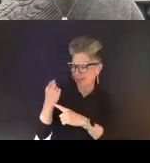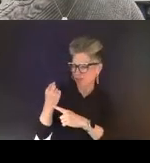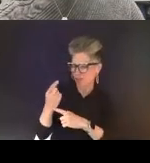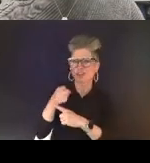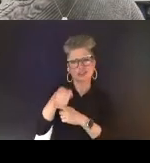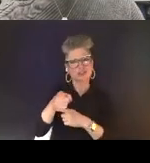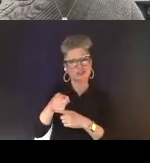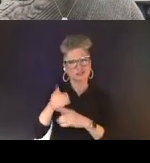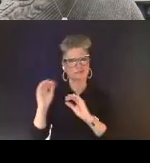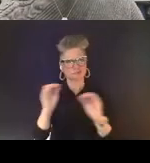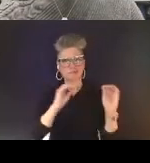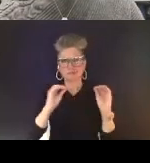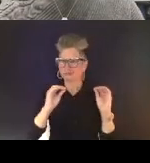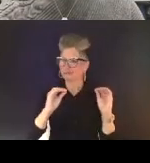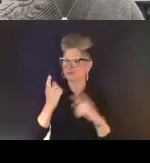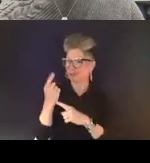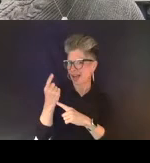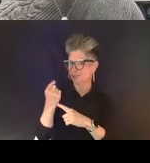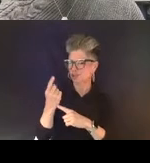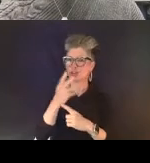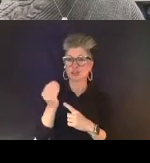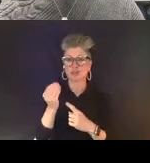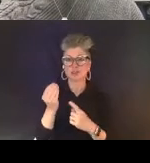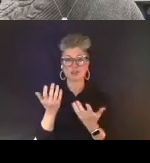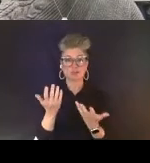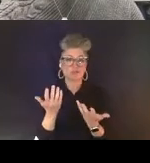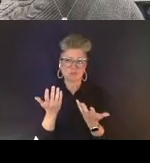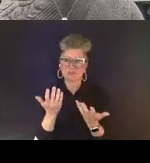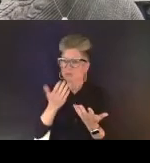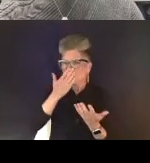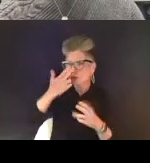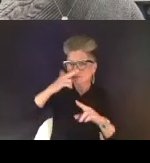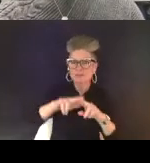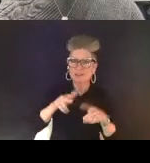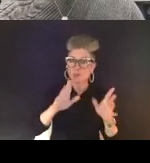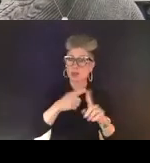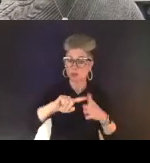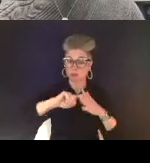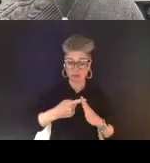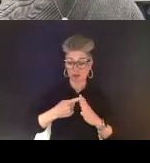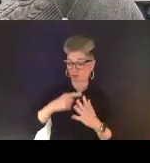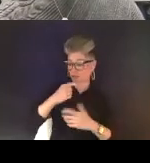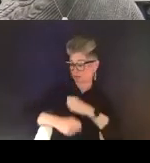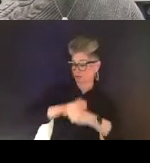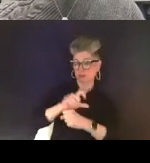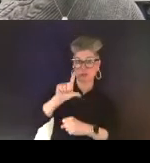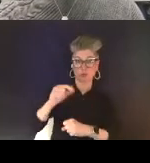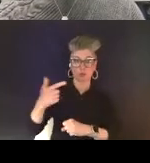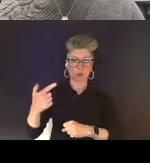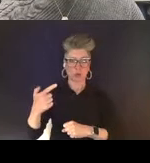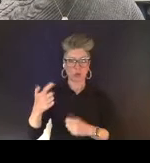us last year, and it'll be a really fun way to kind of start this year, even though we're already in